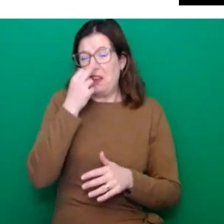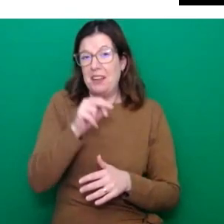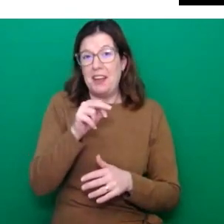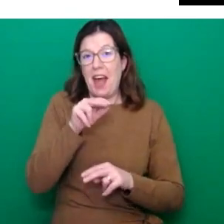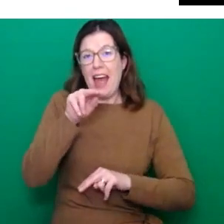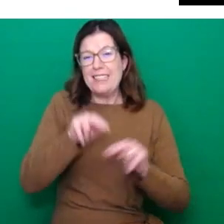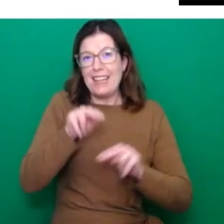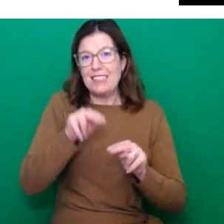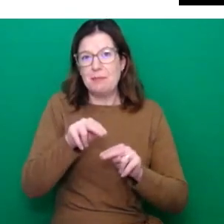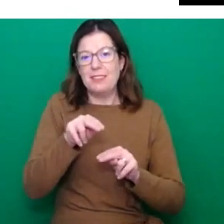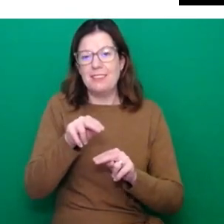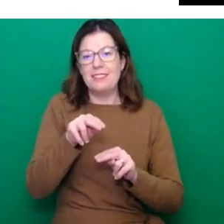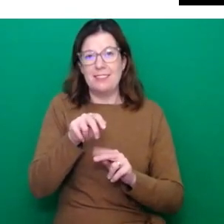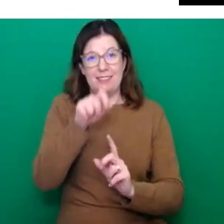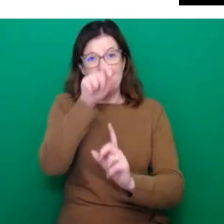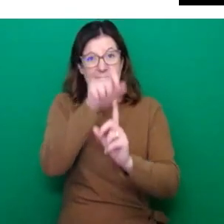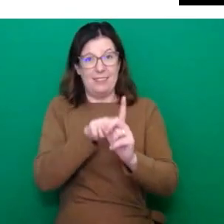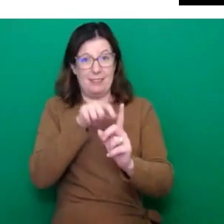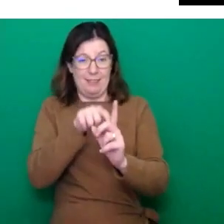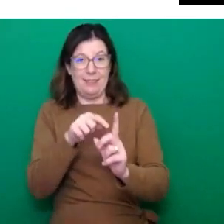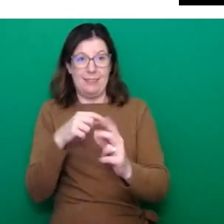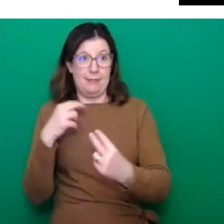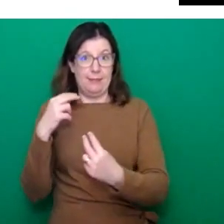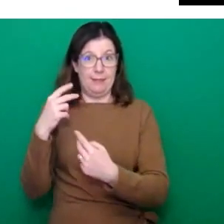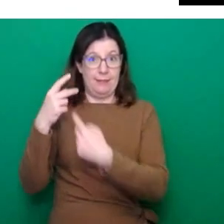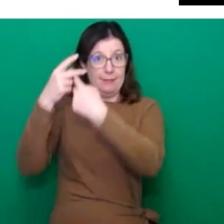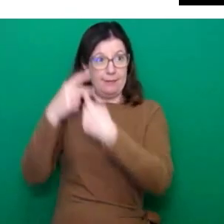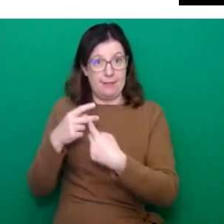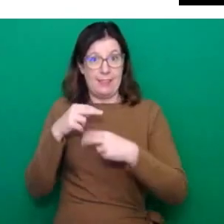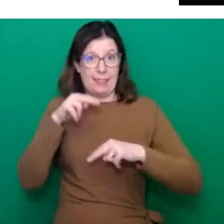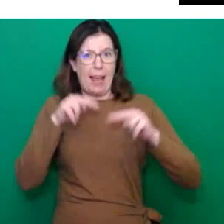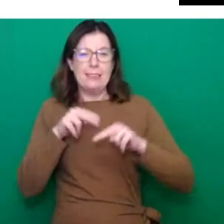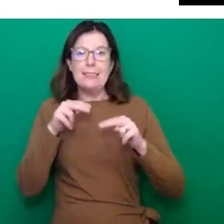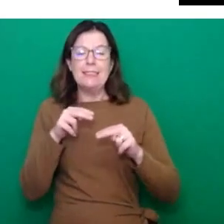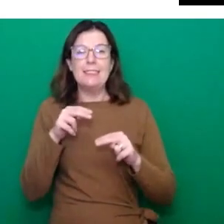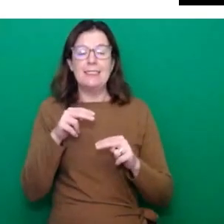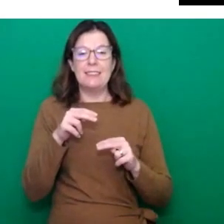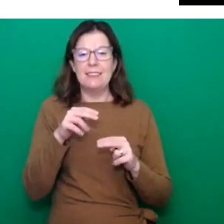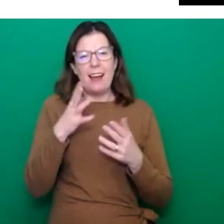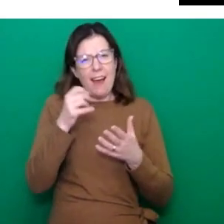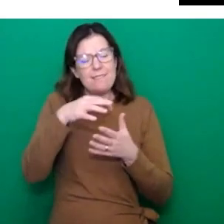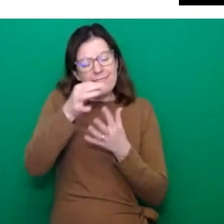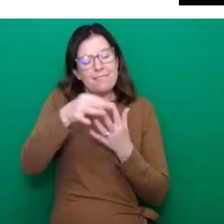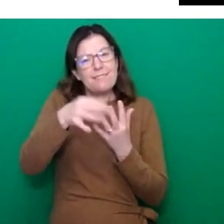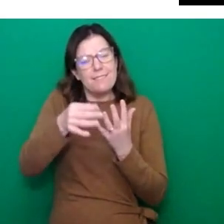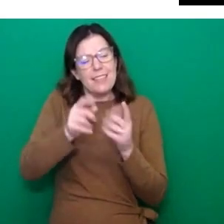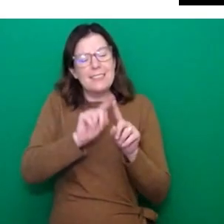like a stooge where they assess how you would do an assessment. So there's quite a few aspects of that